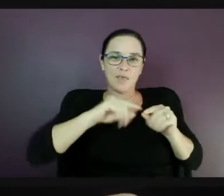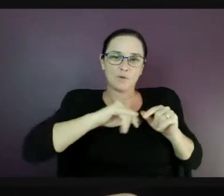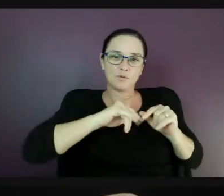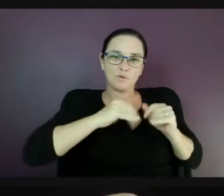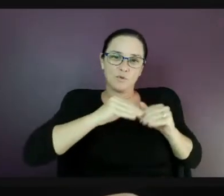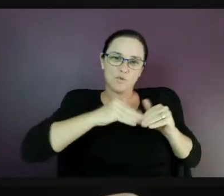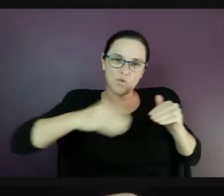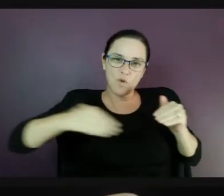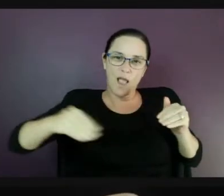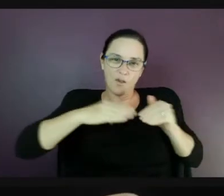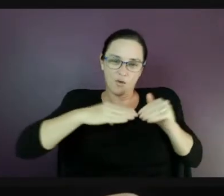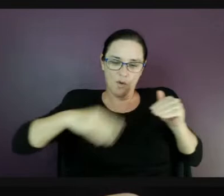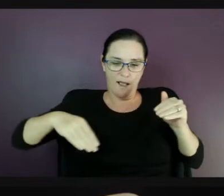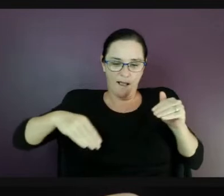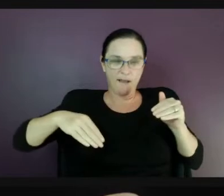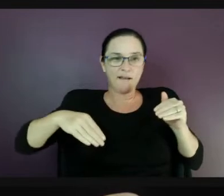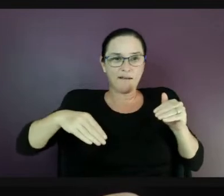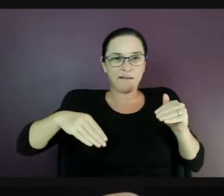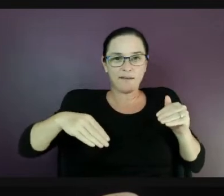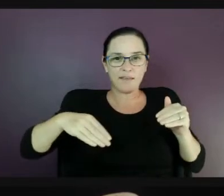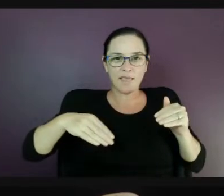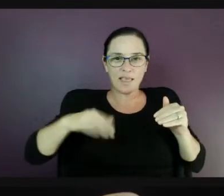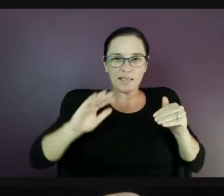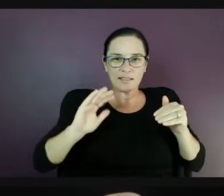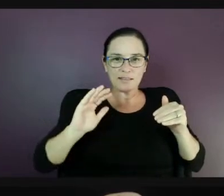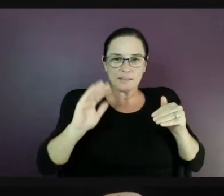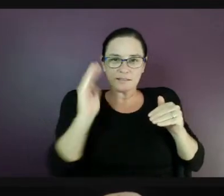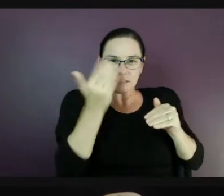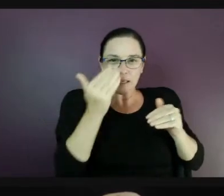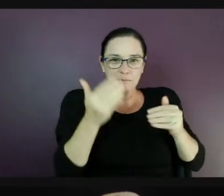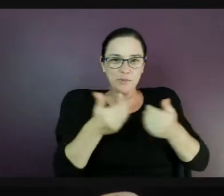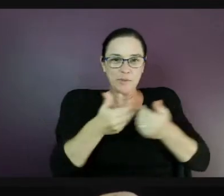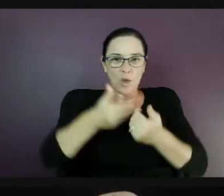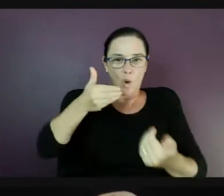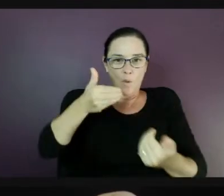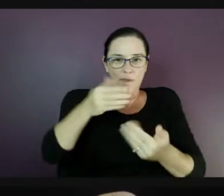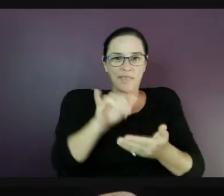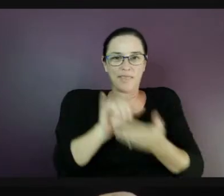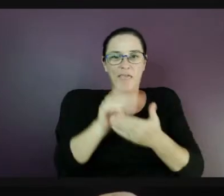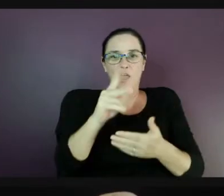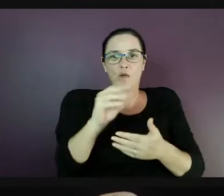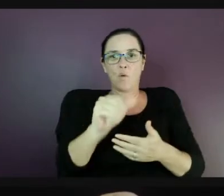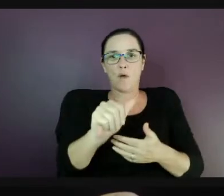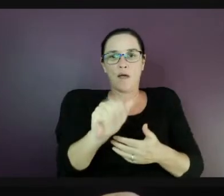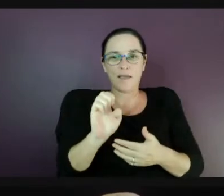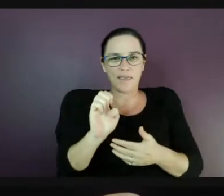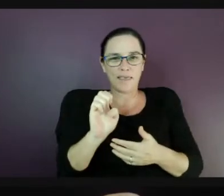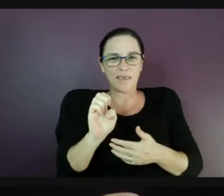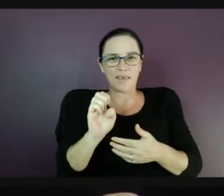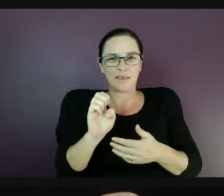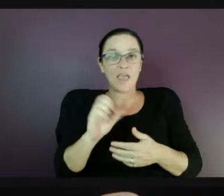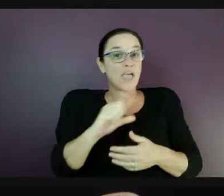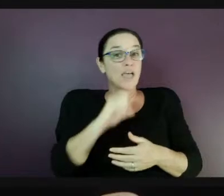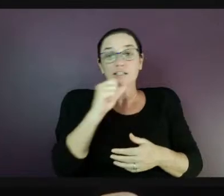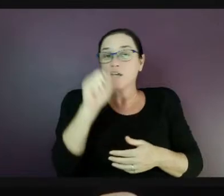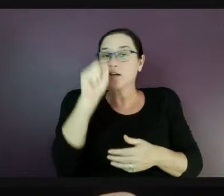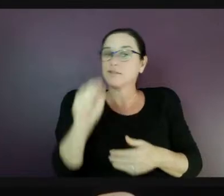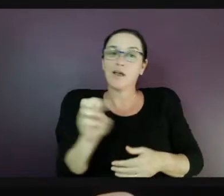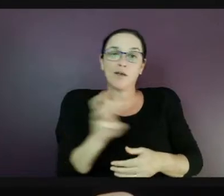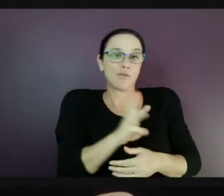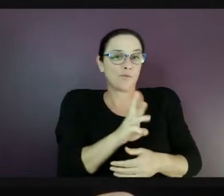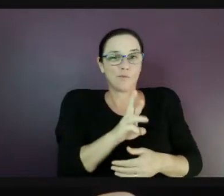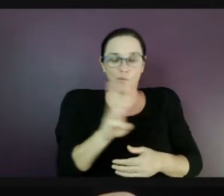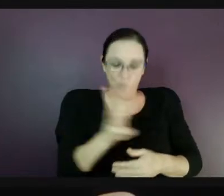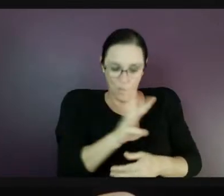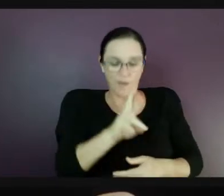crack seems to be opening along that Kauai trend, not the southwest rift zone trend, which is at an angle